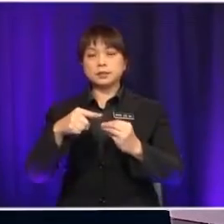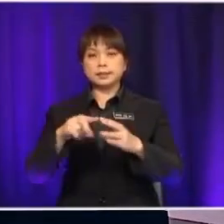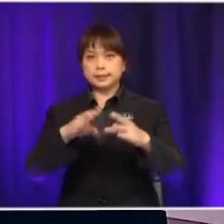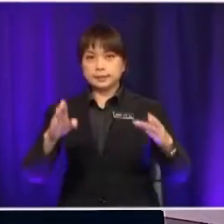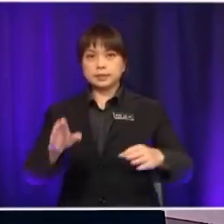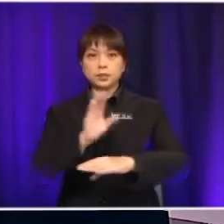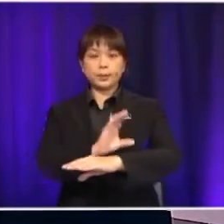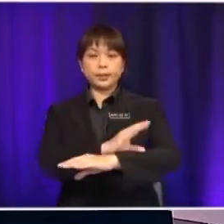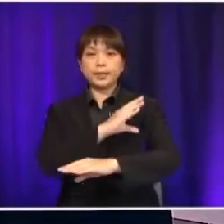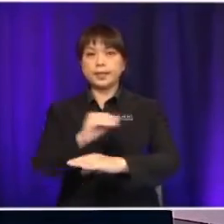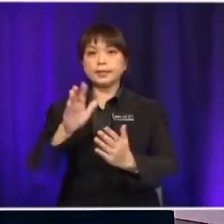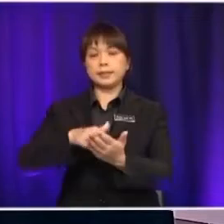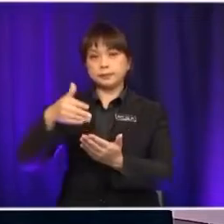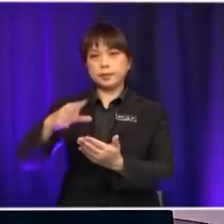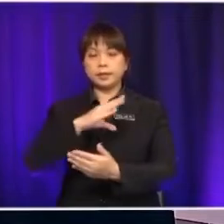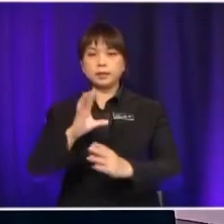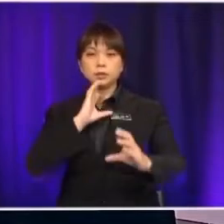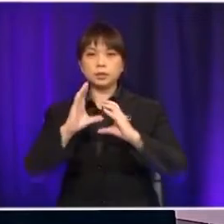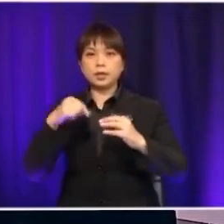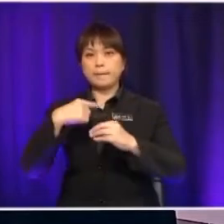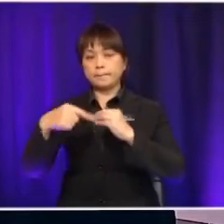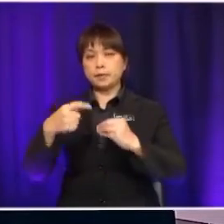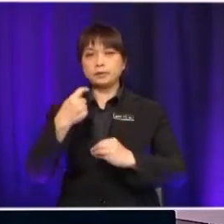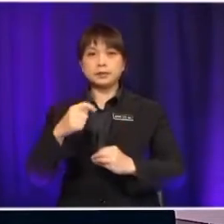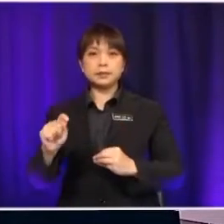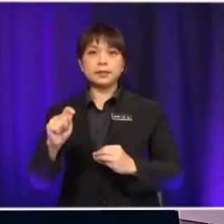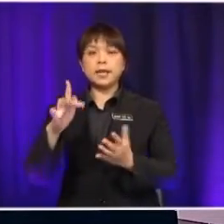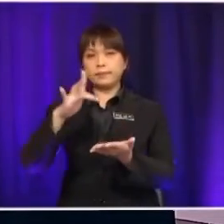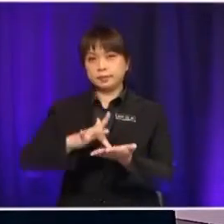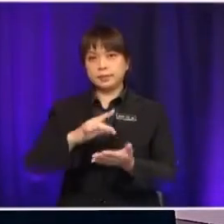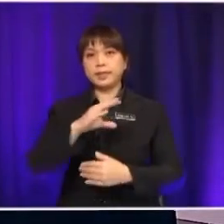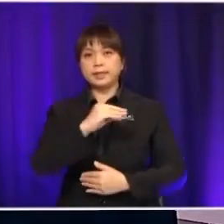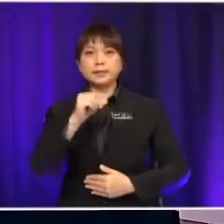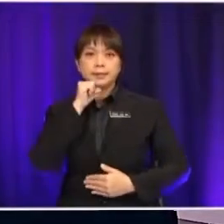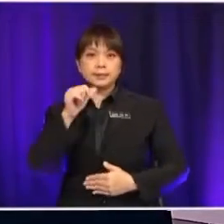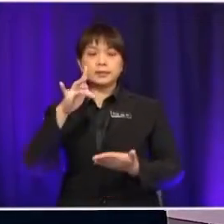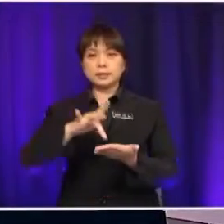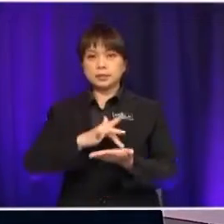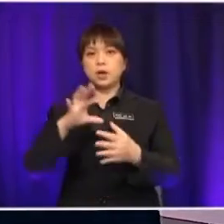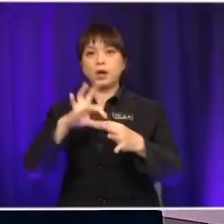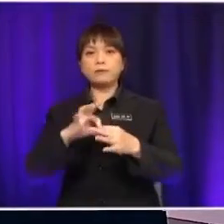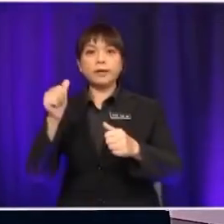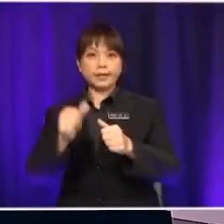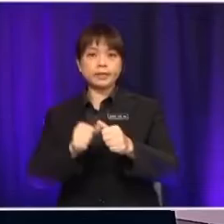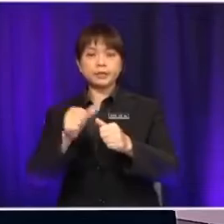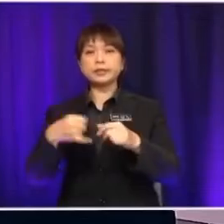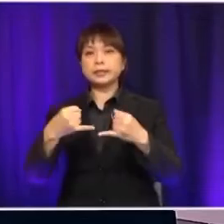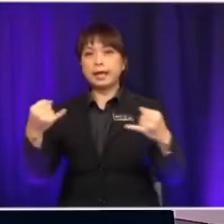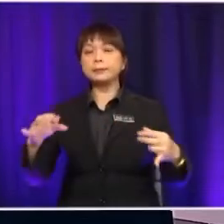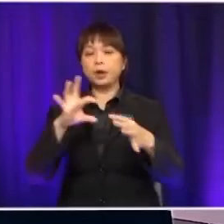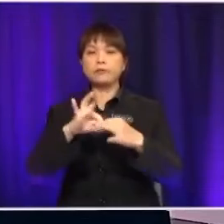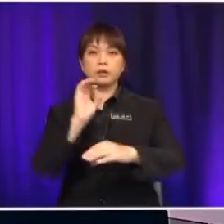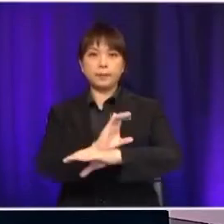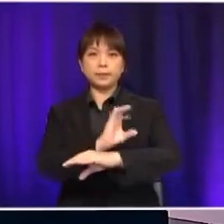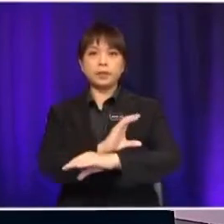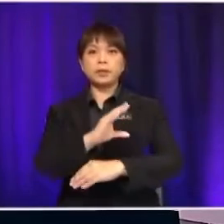also talk about the advantages and the disadvantages of each type of this computer. So